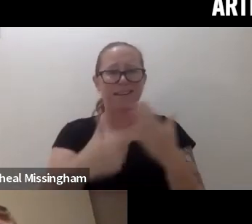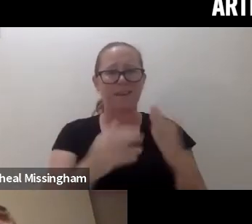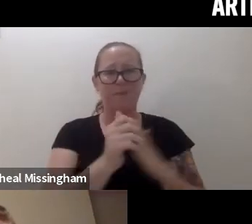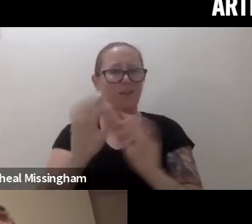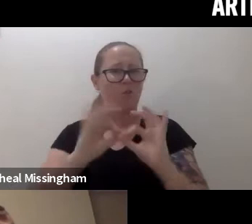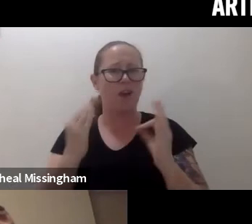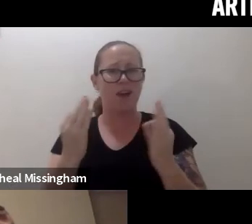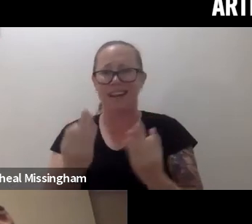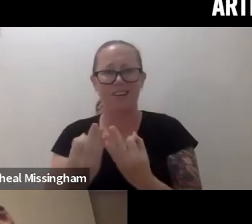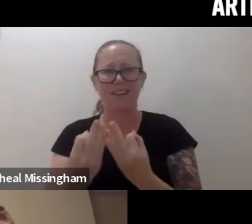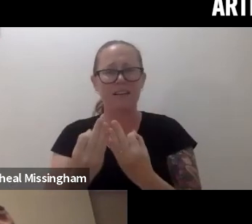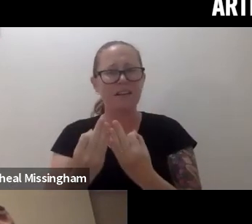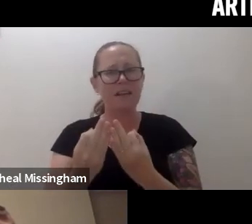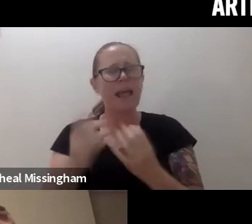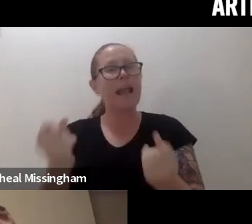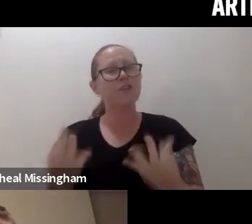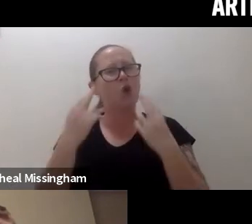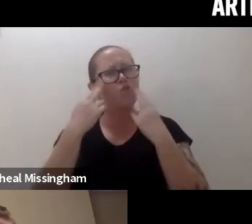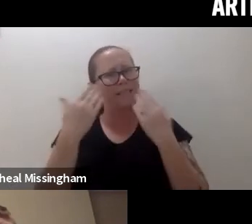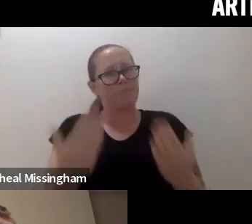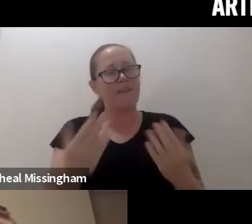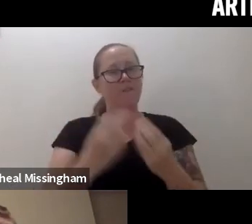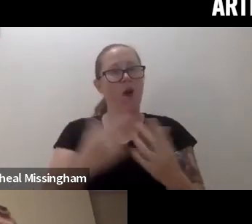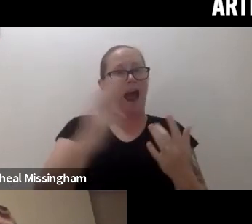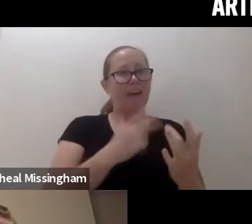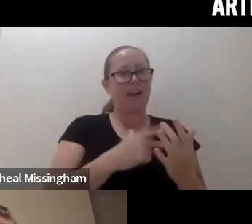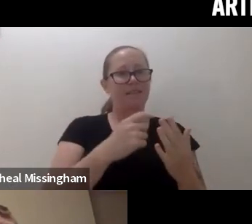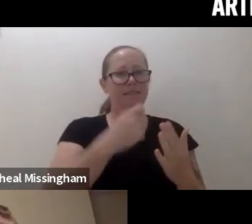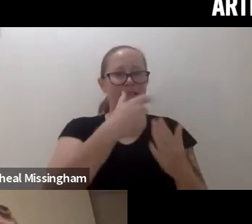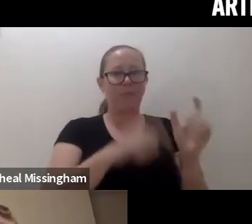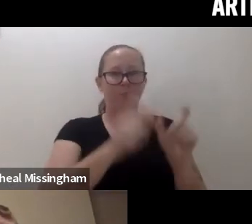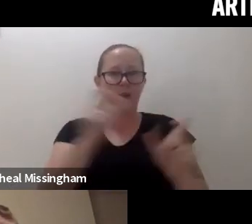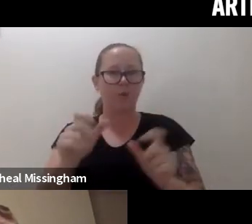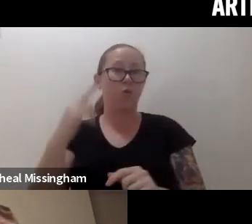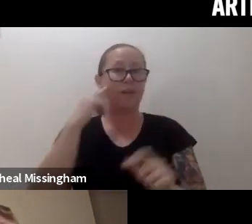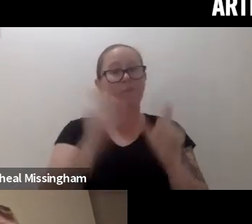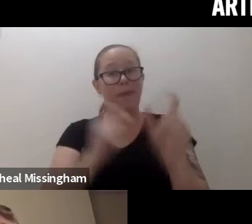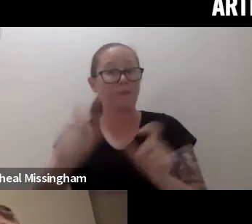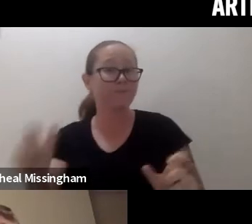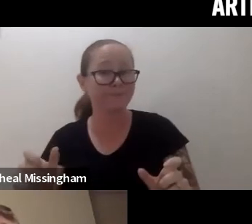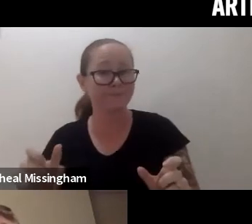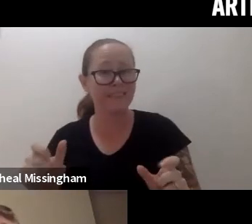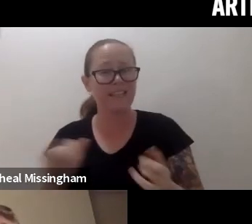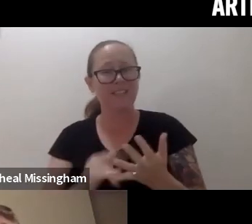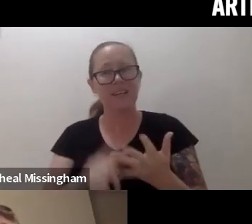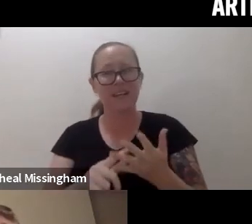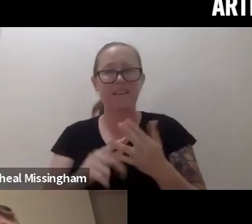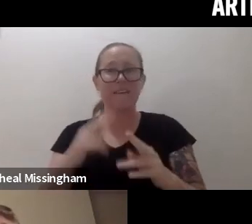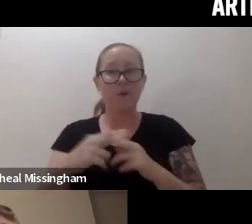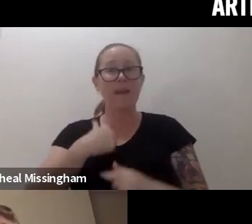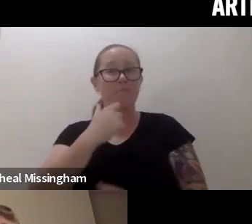a disabled-led organisation, and I have no respect for other disabled people or deaf people.